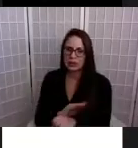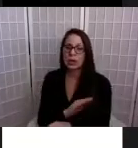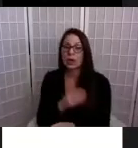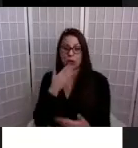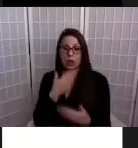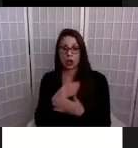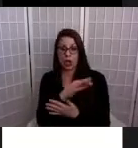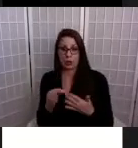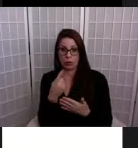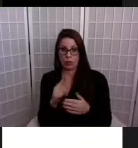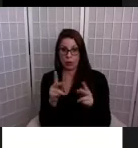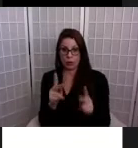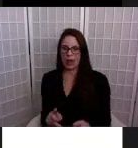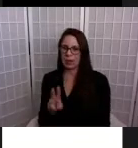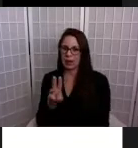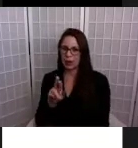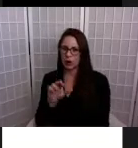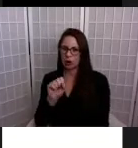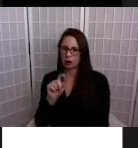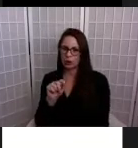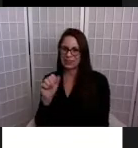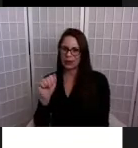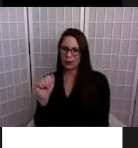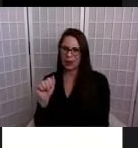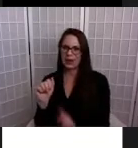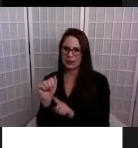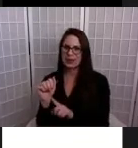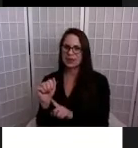pretty significant wrist arthritis who isn't enjoying